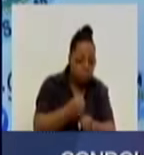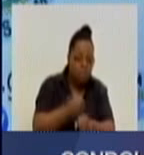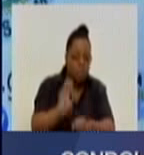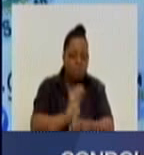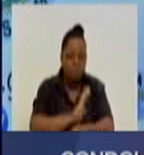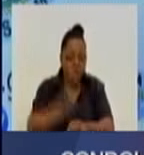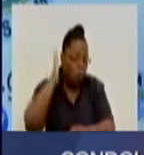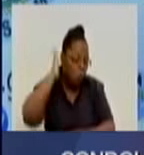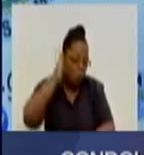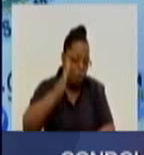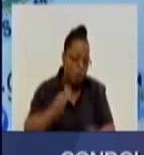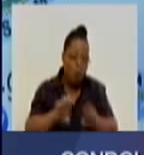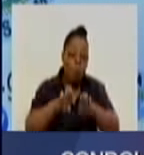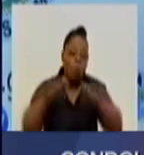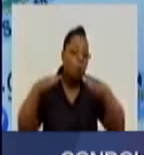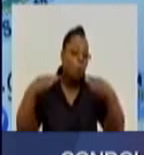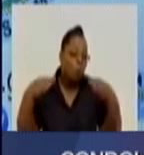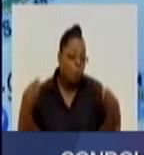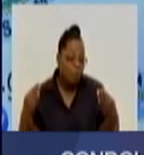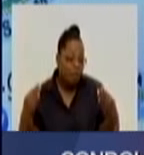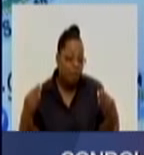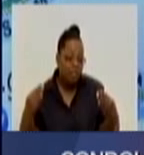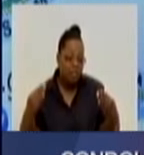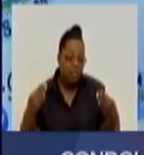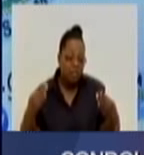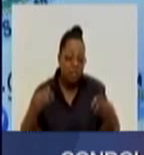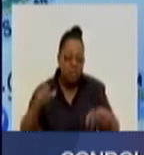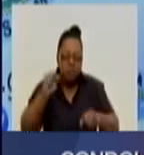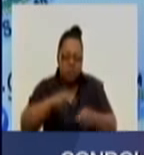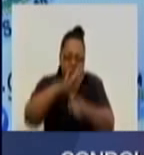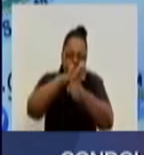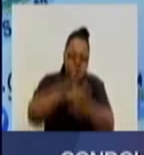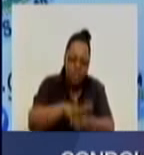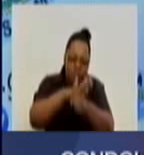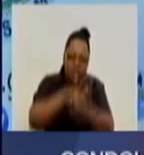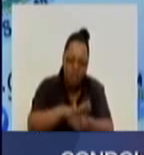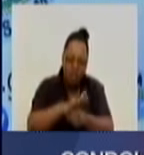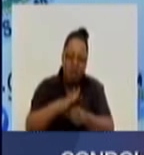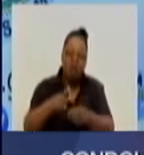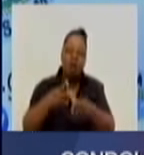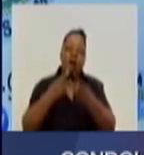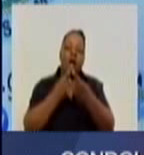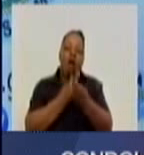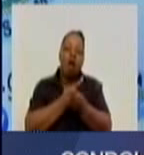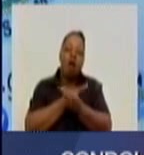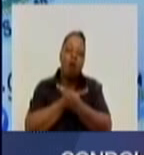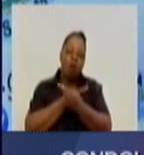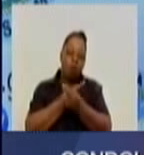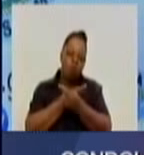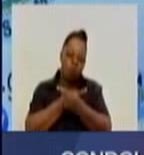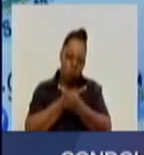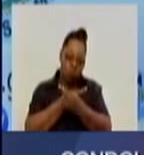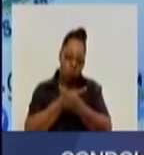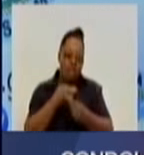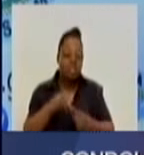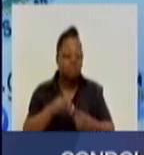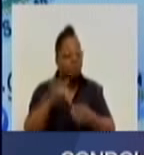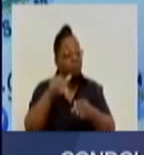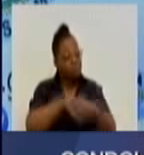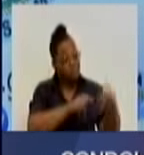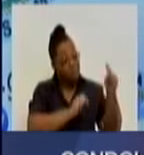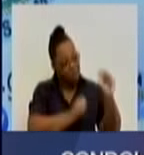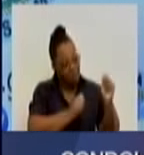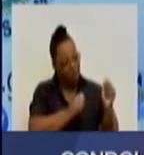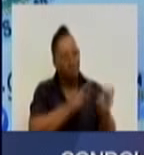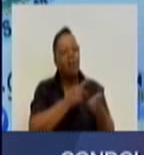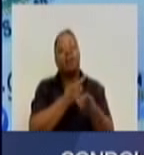simply a politician, but a man who spent most of his life contributing to the progress and development of Trinidad and Tobago, using his expertise